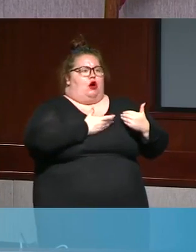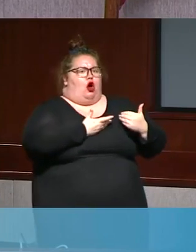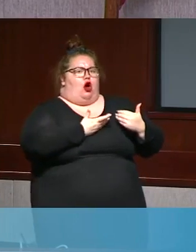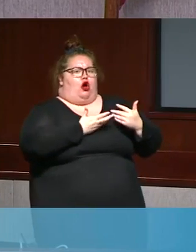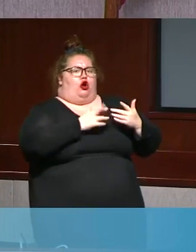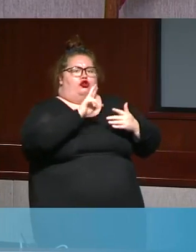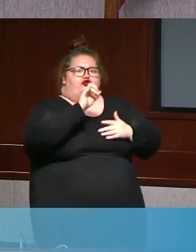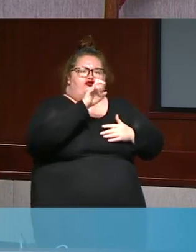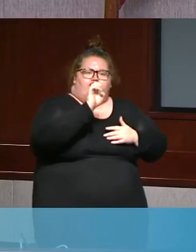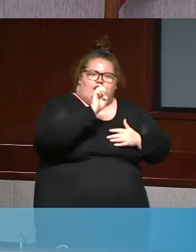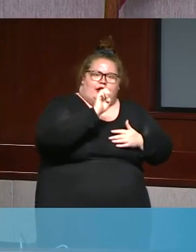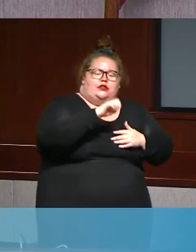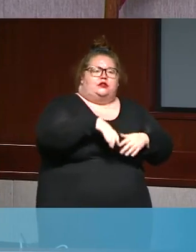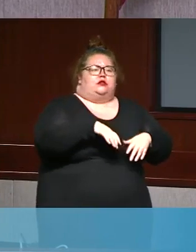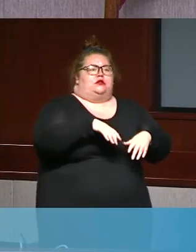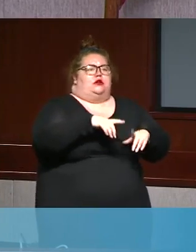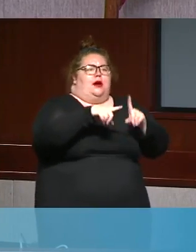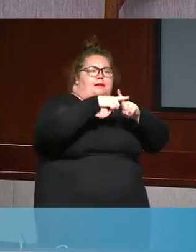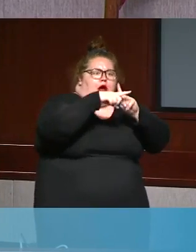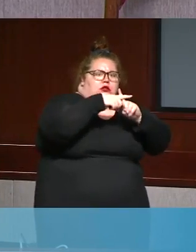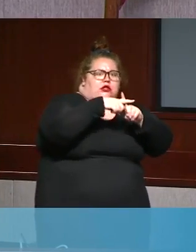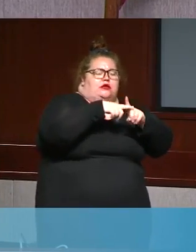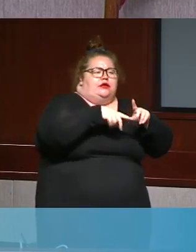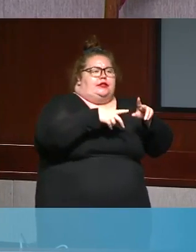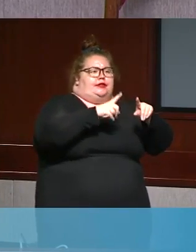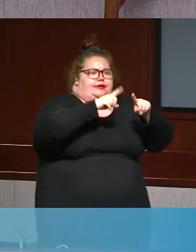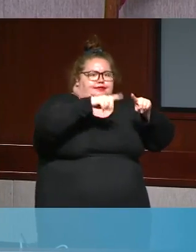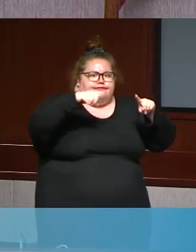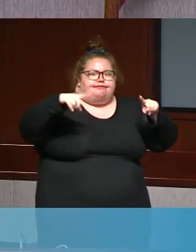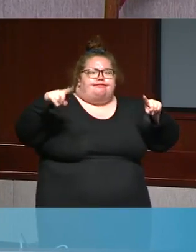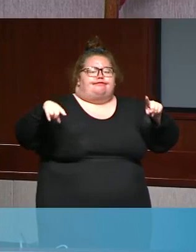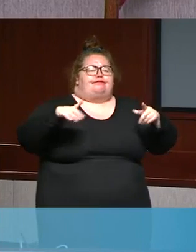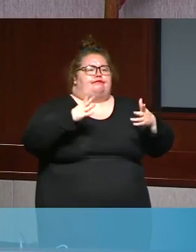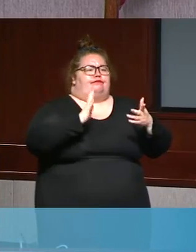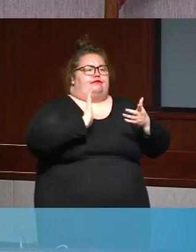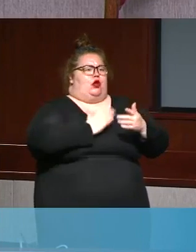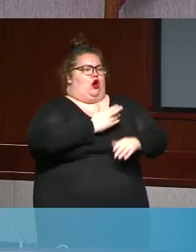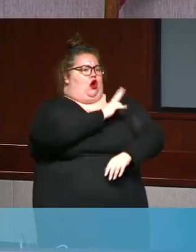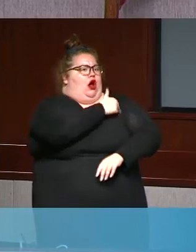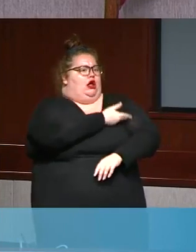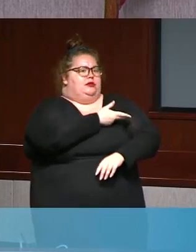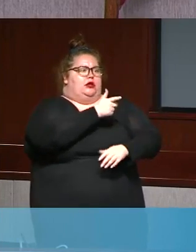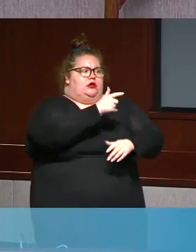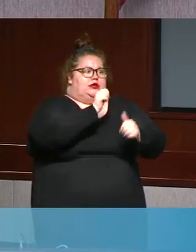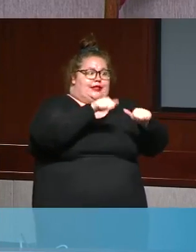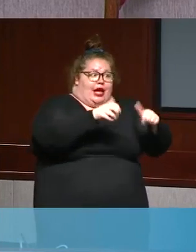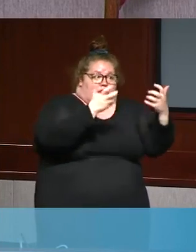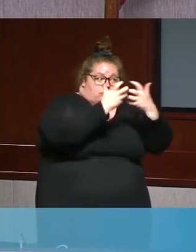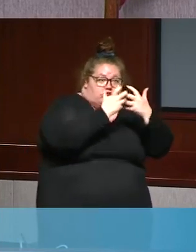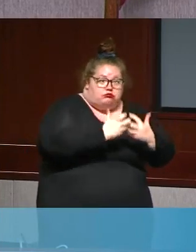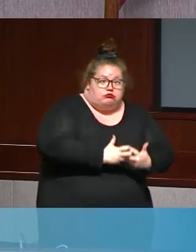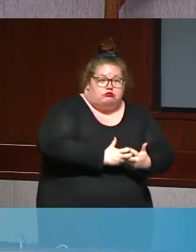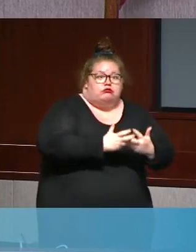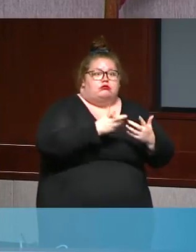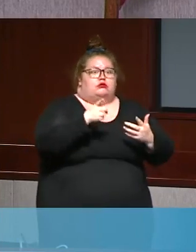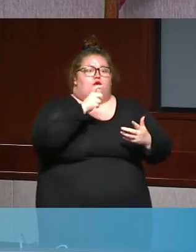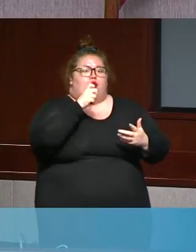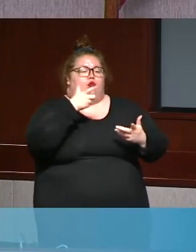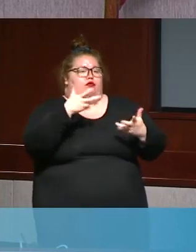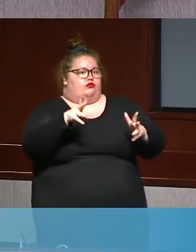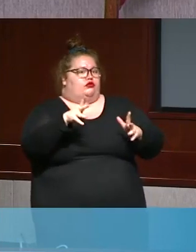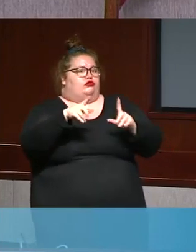our testing positivity rate is, and how our hospitals can accommodate those that are positive that